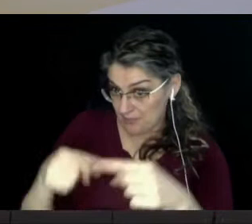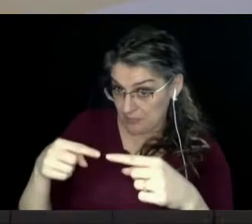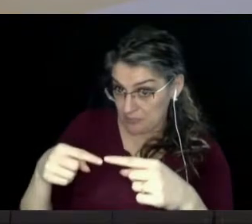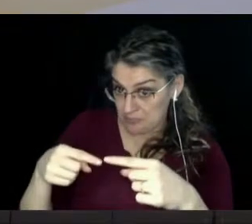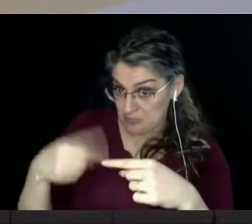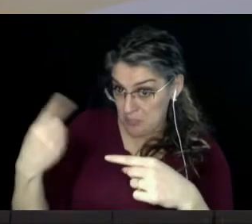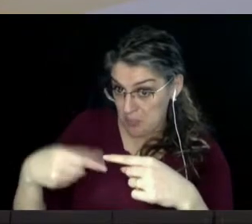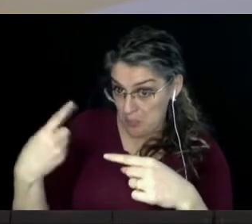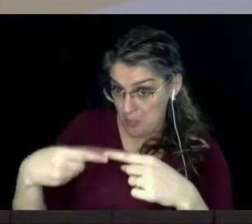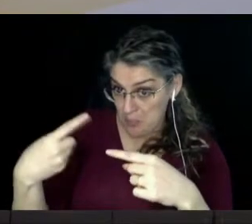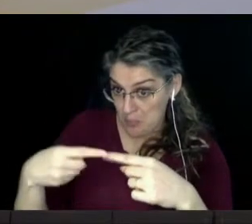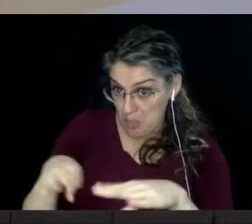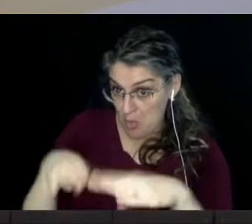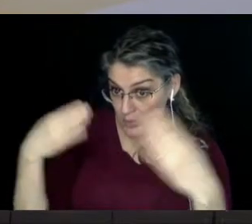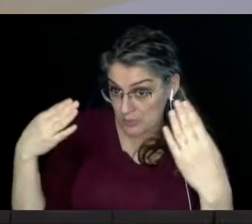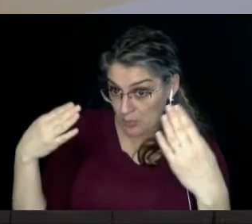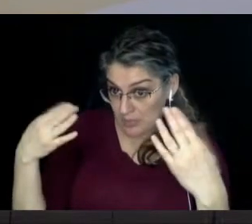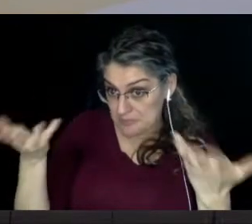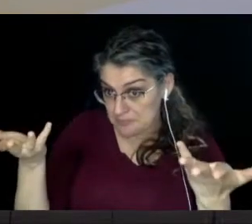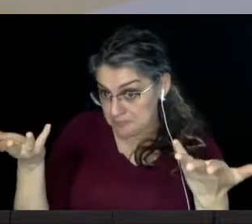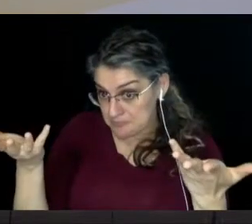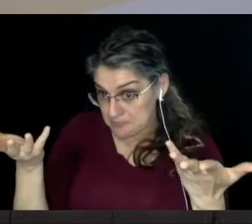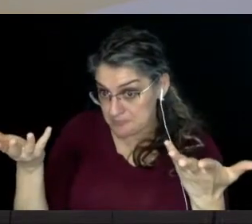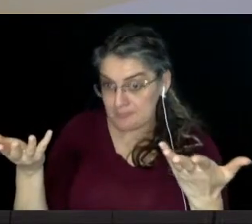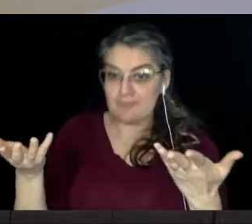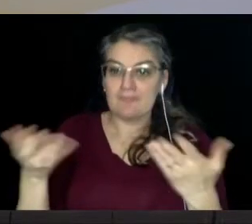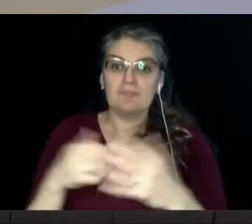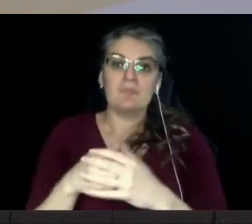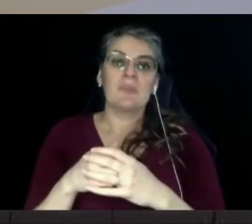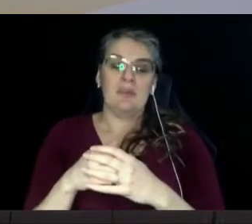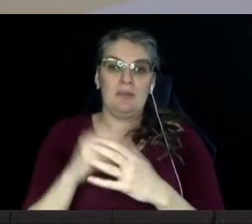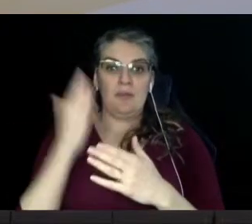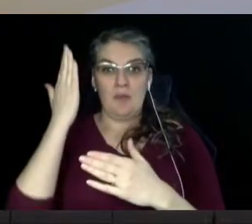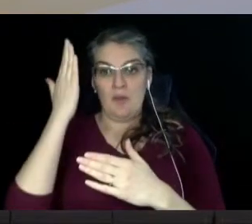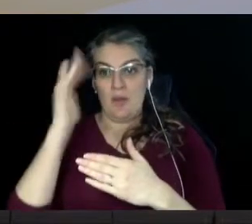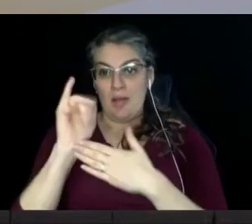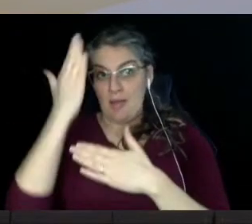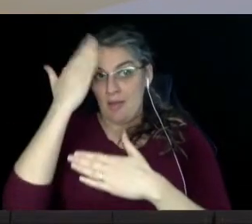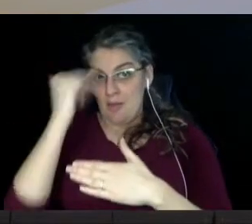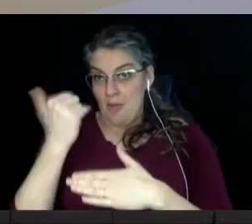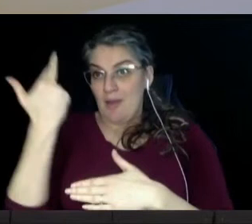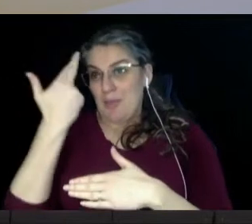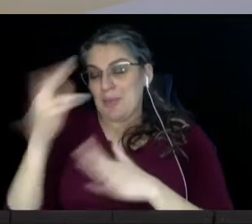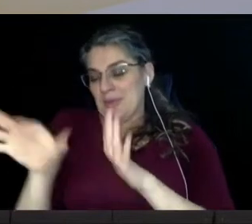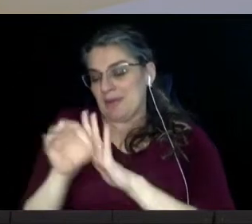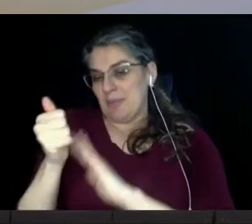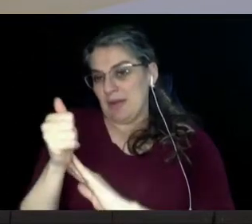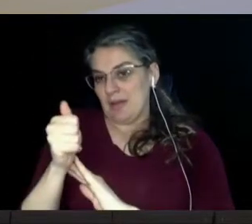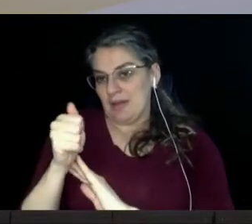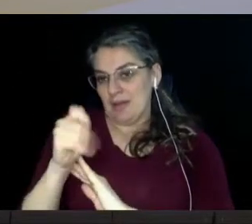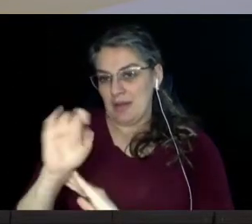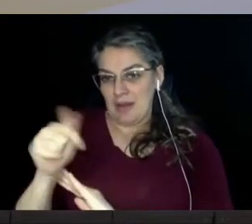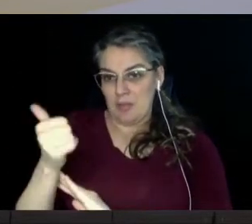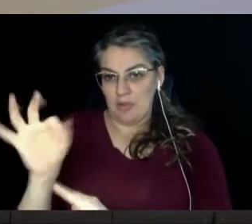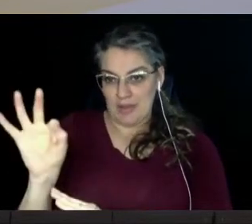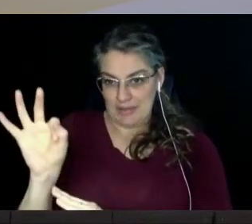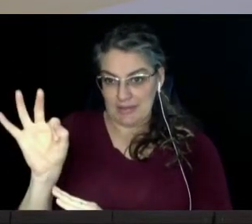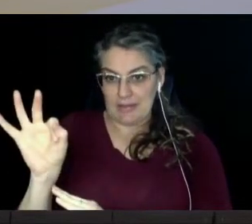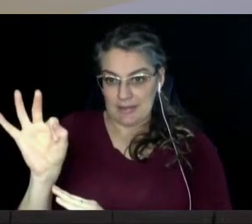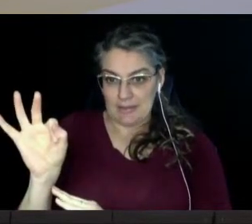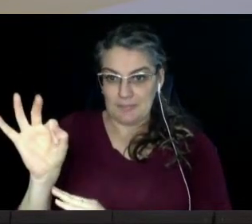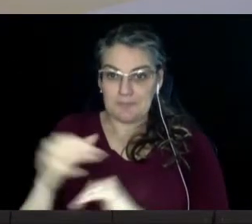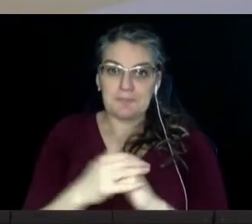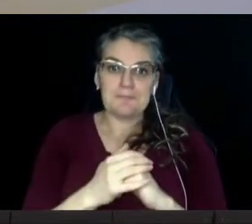connections that happen at that particular time. So usually we would anticipate seeing an increase in cases and